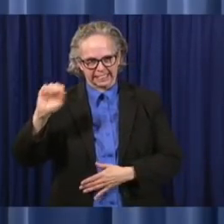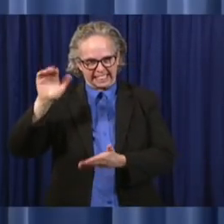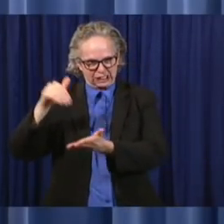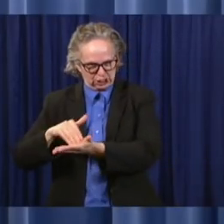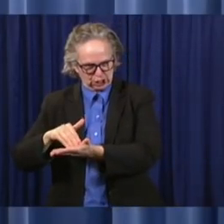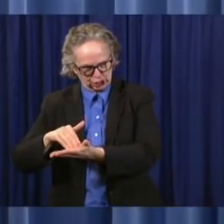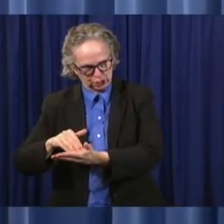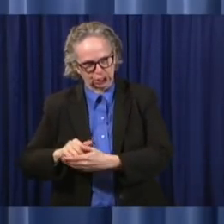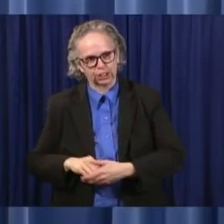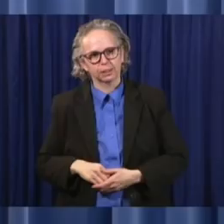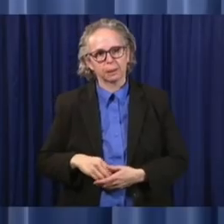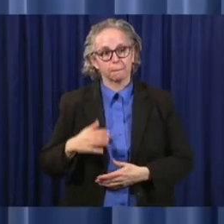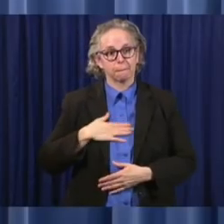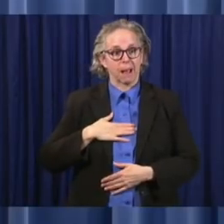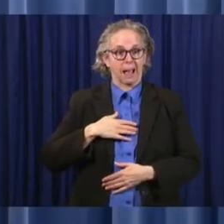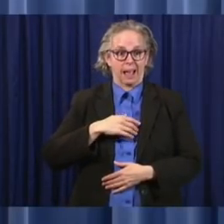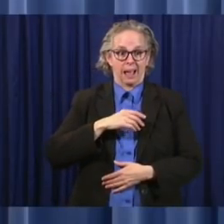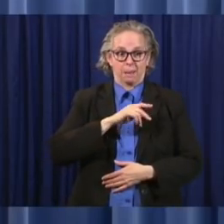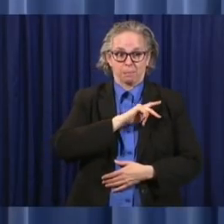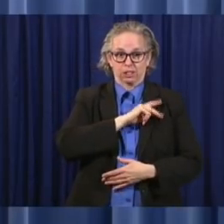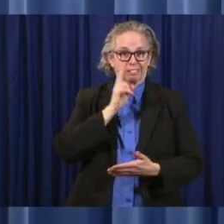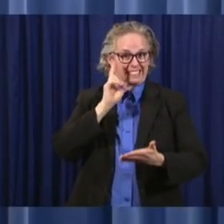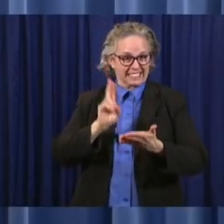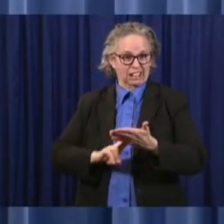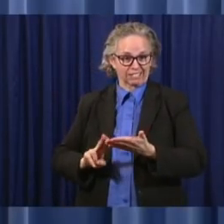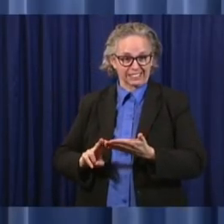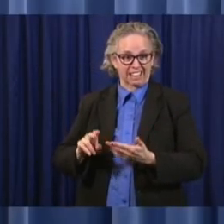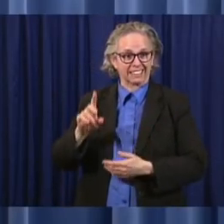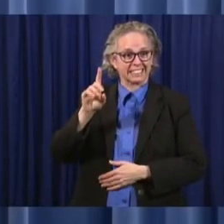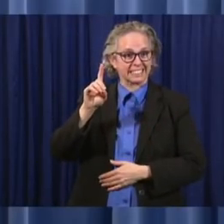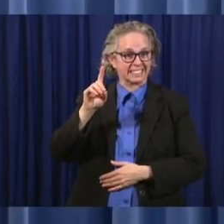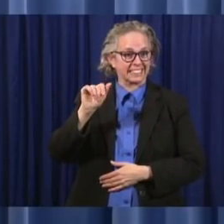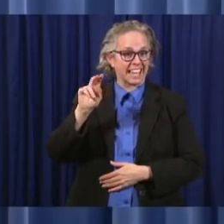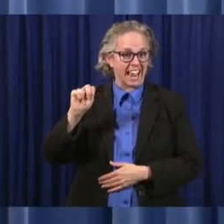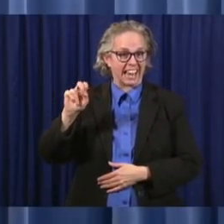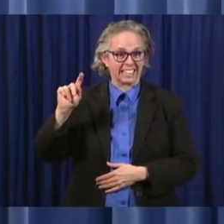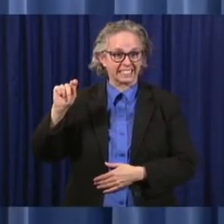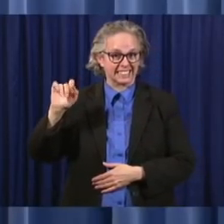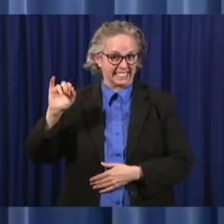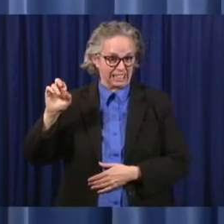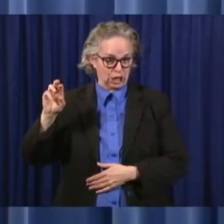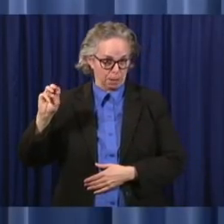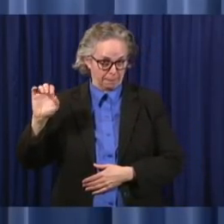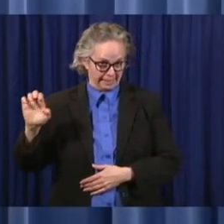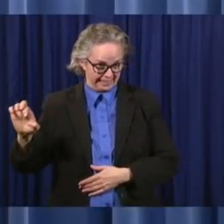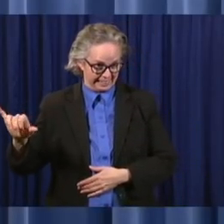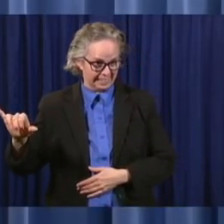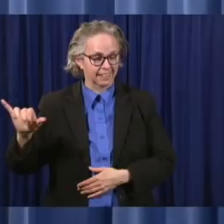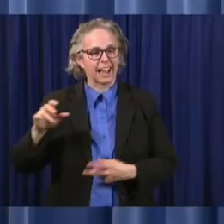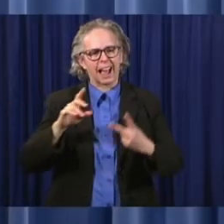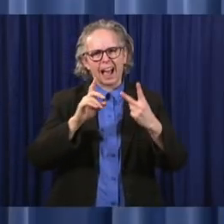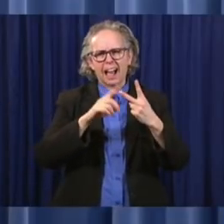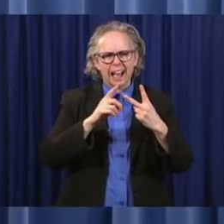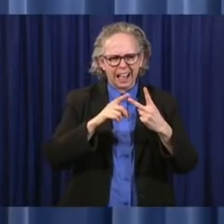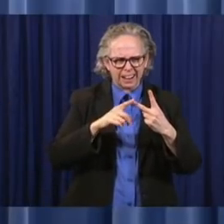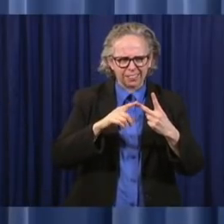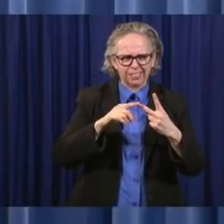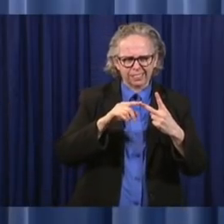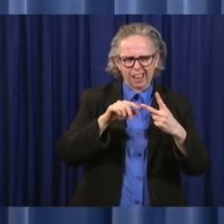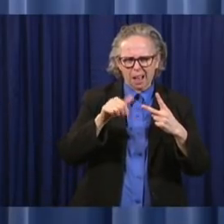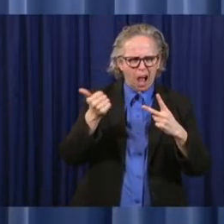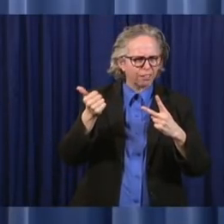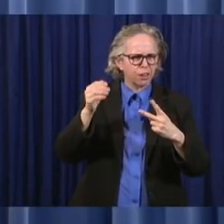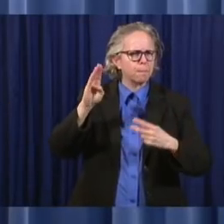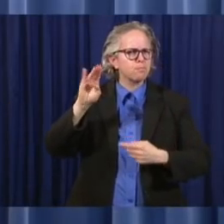Tierney, and our deputy director of Children's Initiatives, Brianna Lushik, are both proud